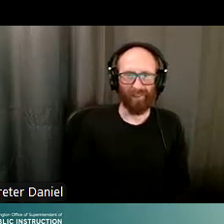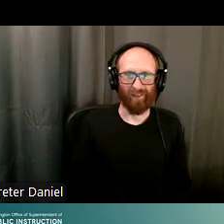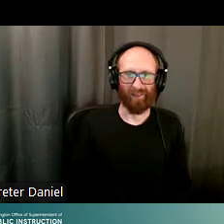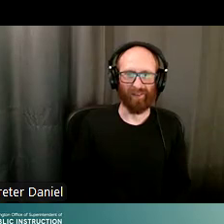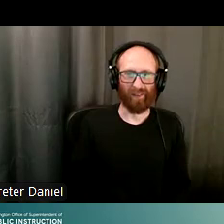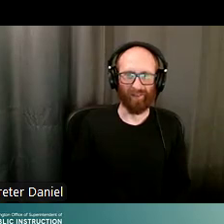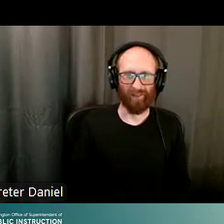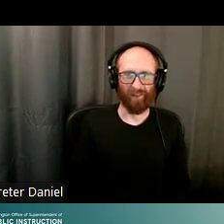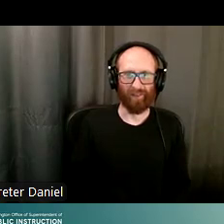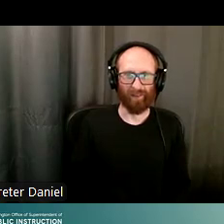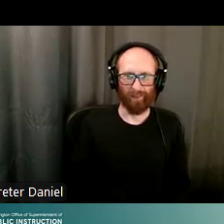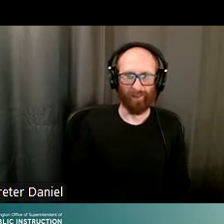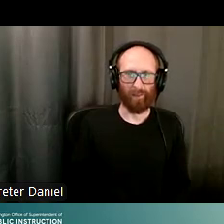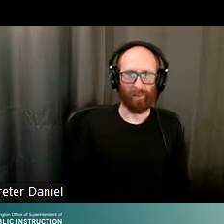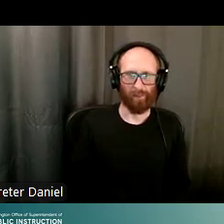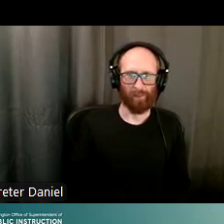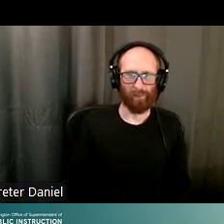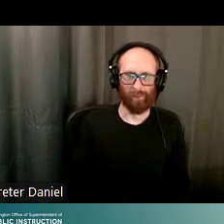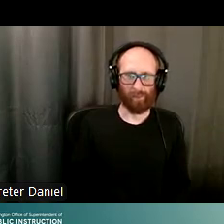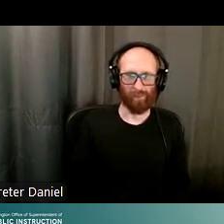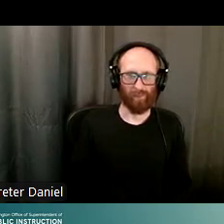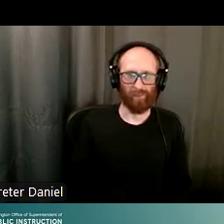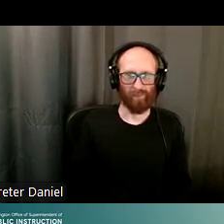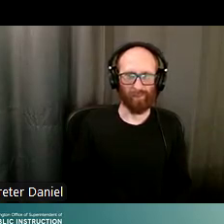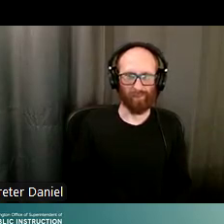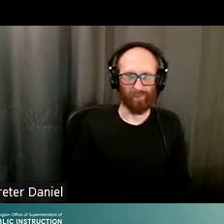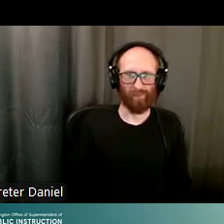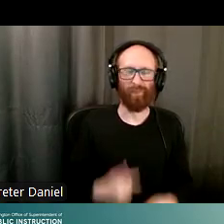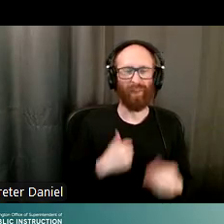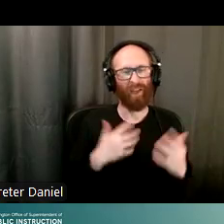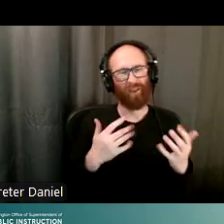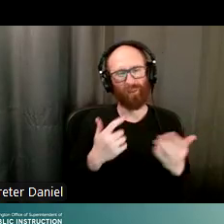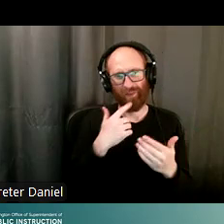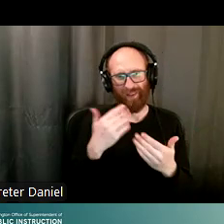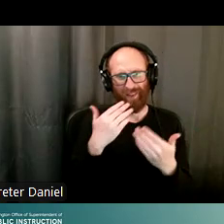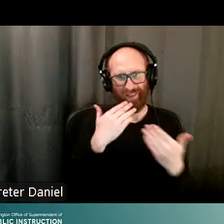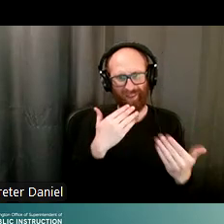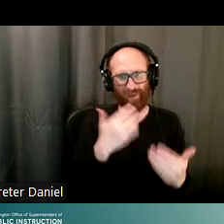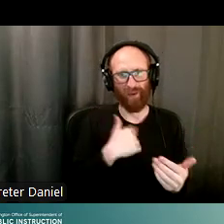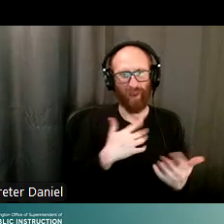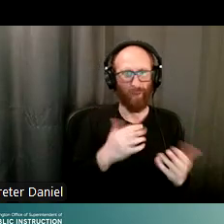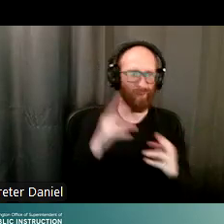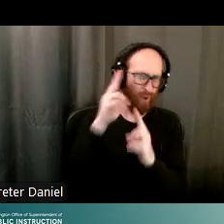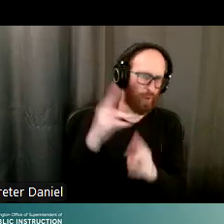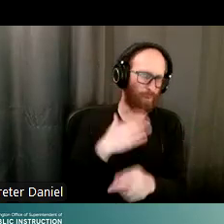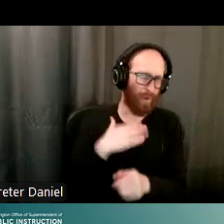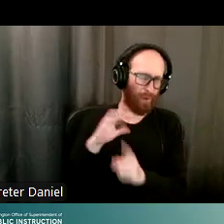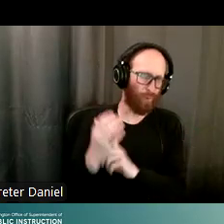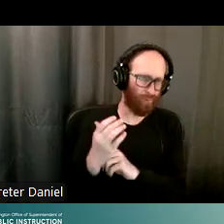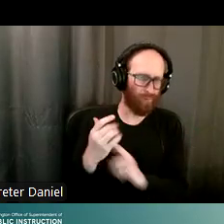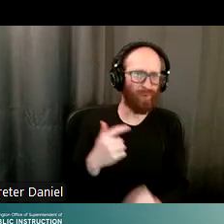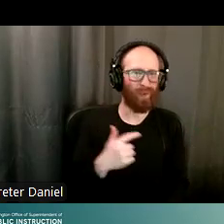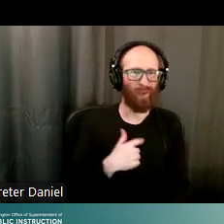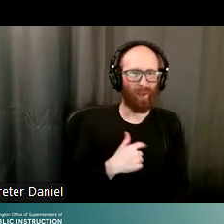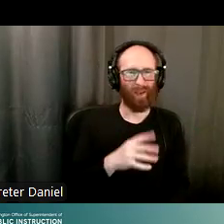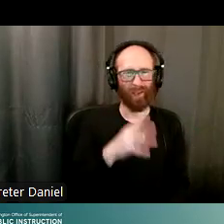es importante respetar también nuestra cultura. I just want to say thank you, and I want to honor my culture as I speak proudly